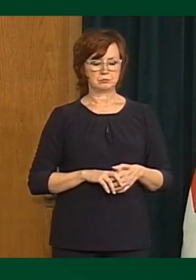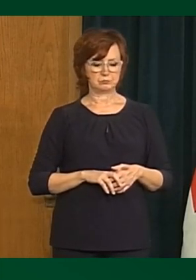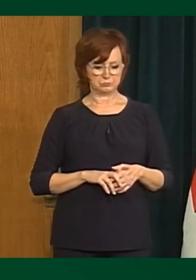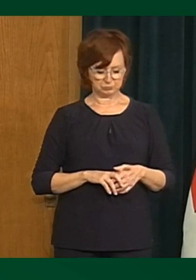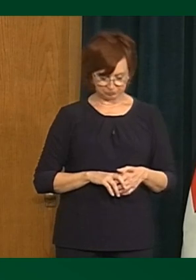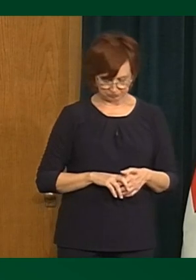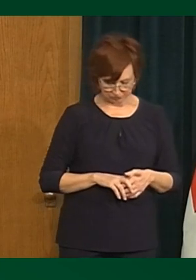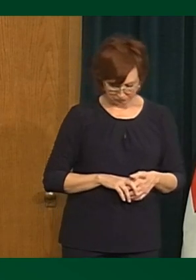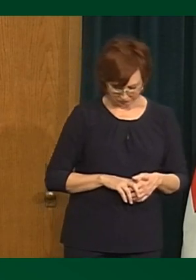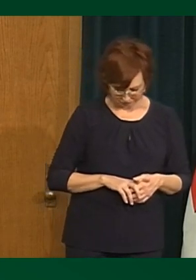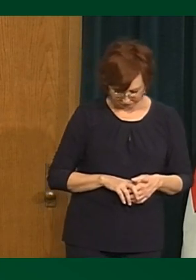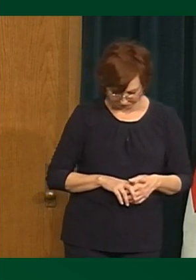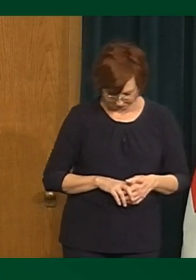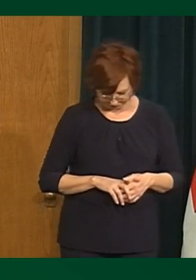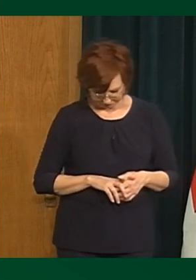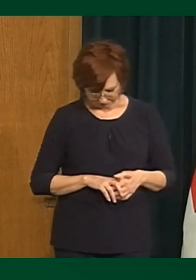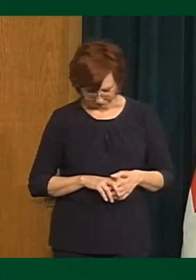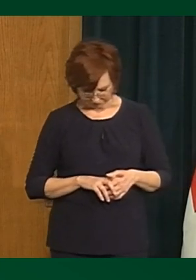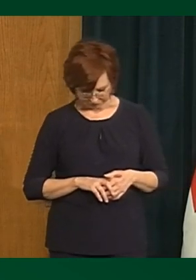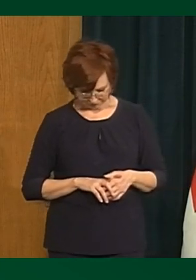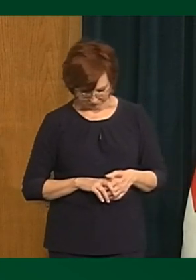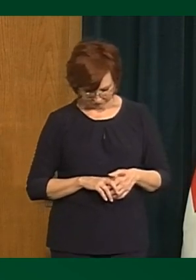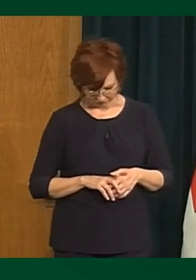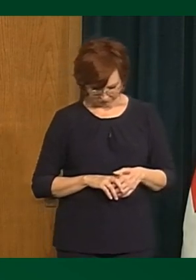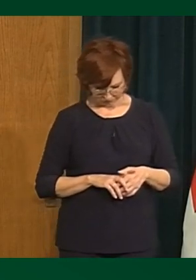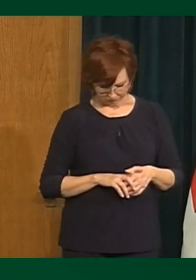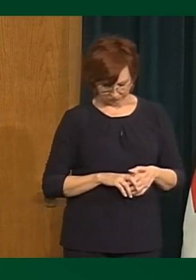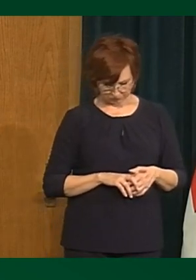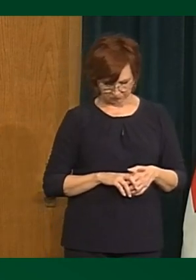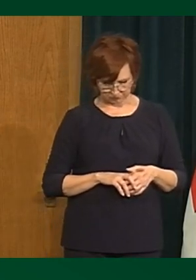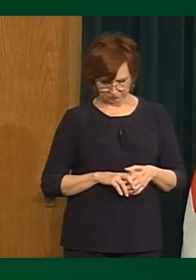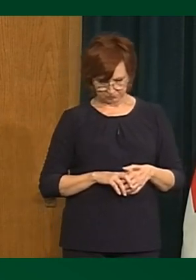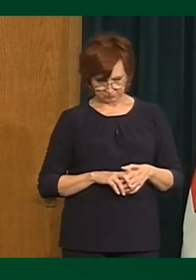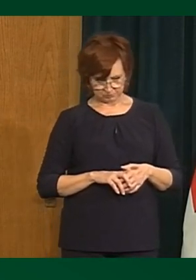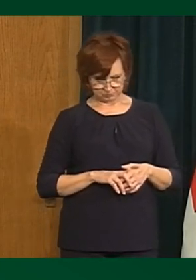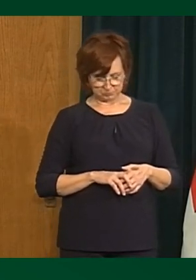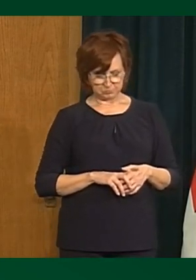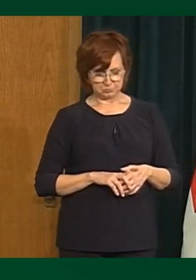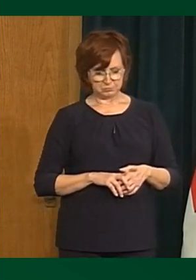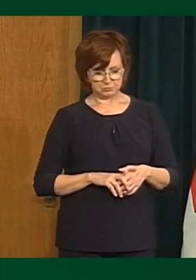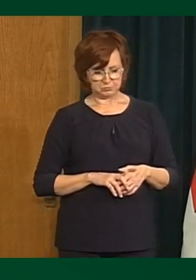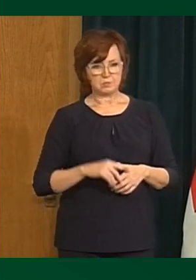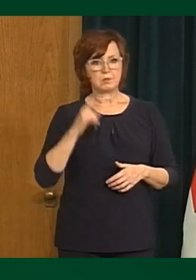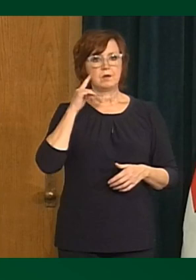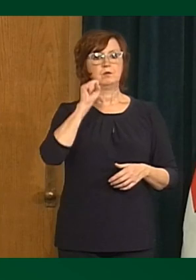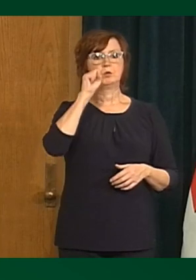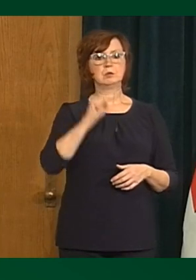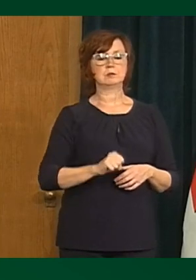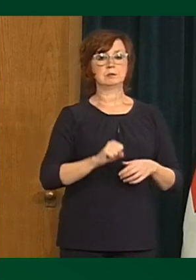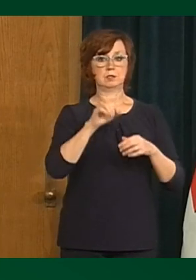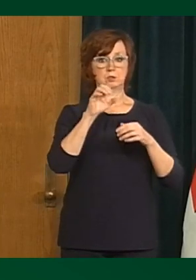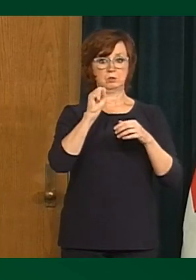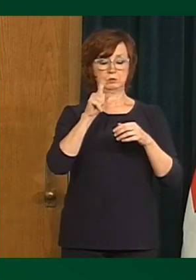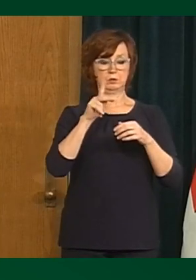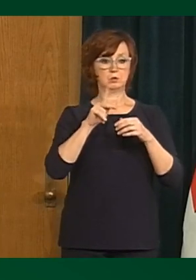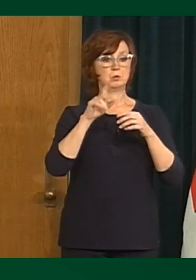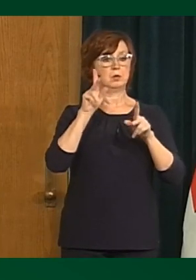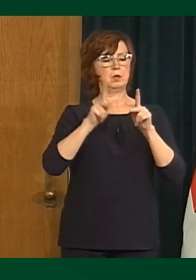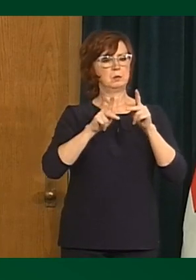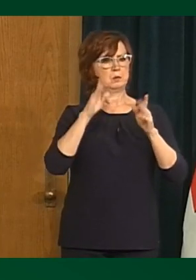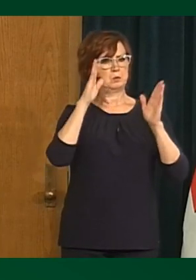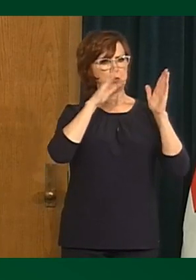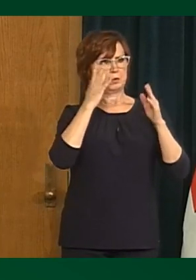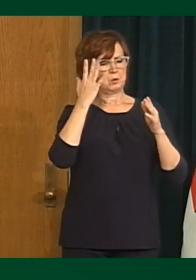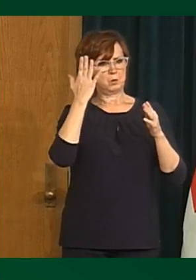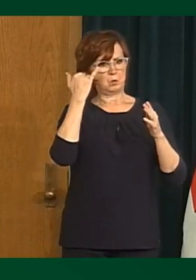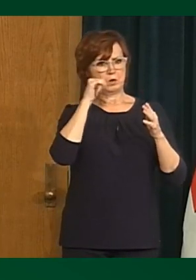public about the basically the healthcare visiting policy, especially in the South. The question is basically